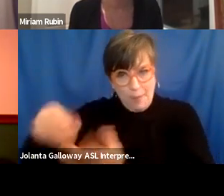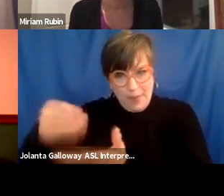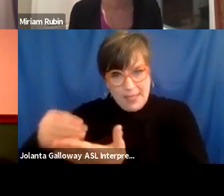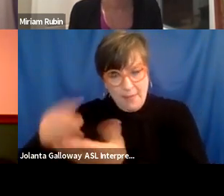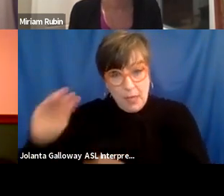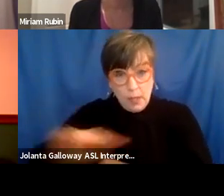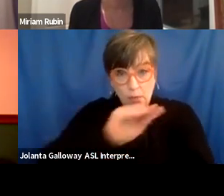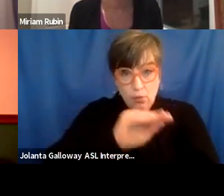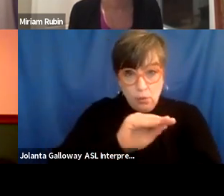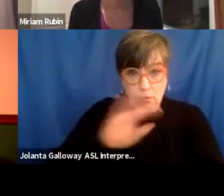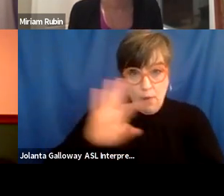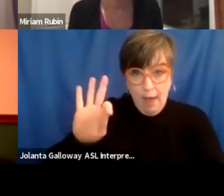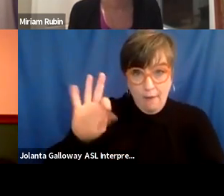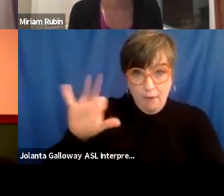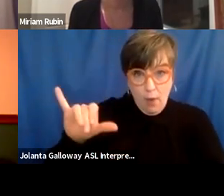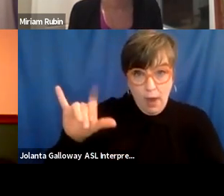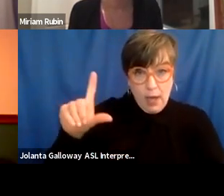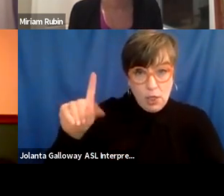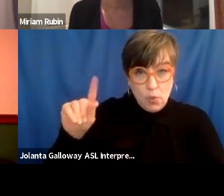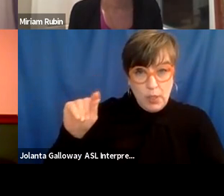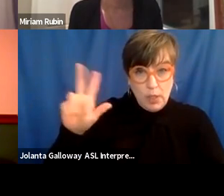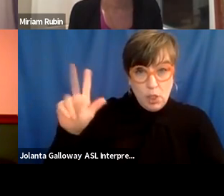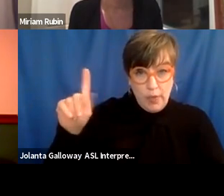to the FY23 budget?